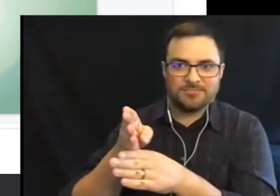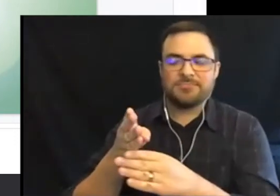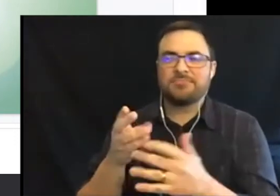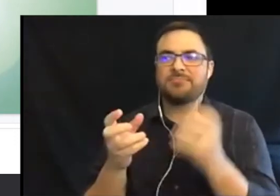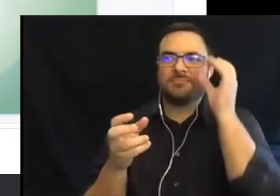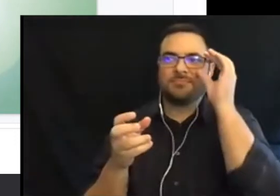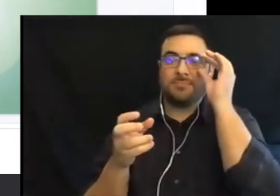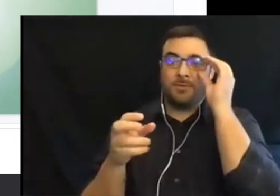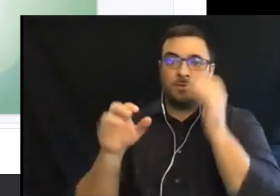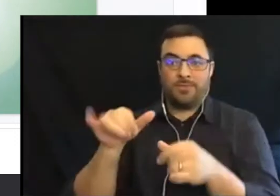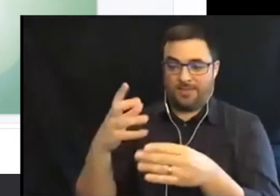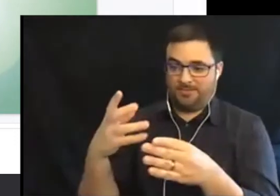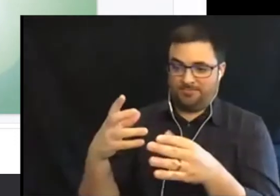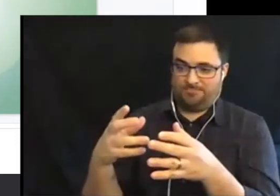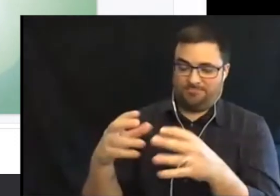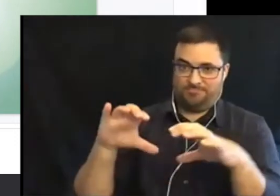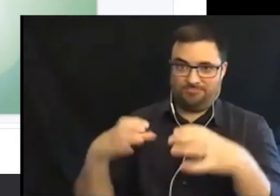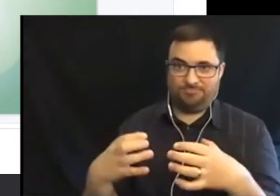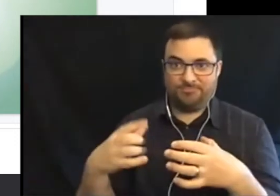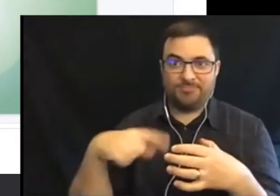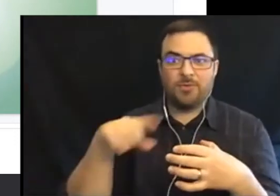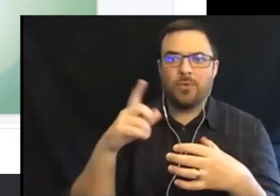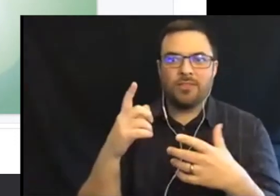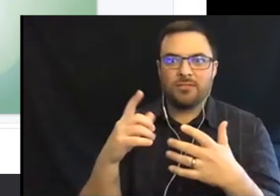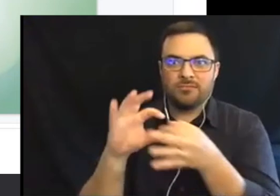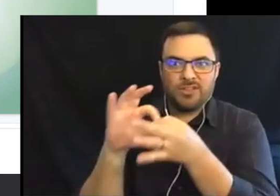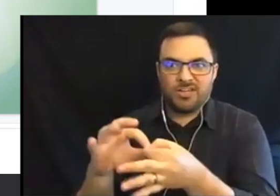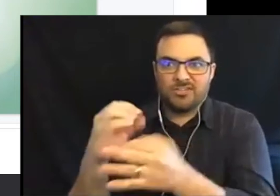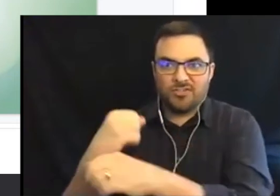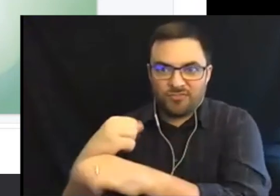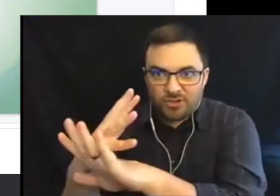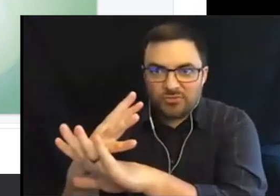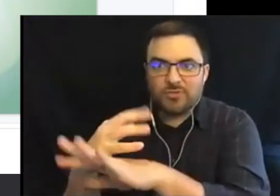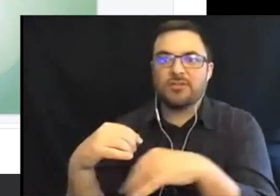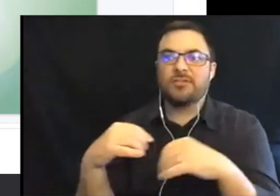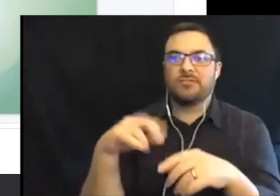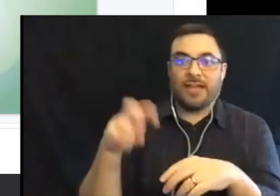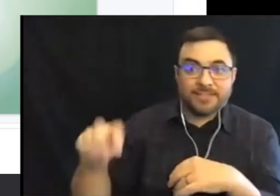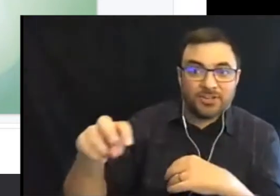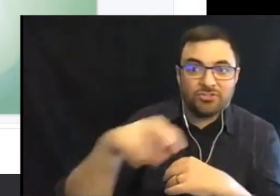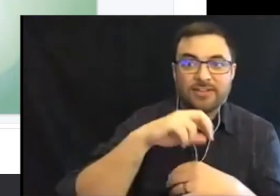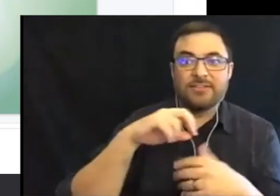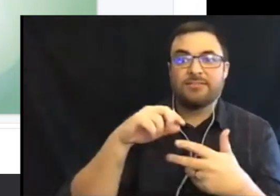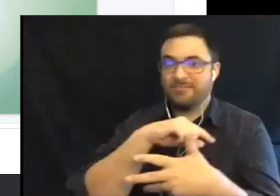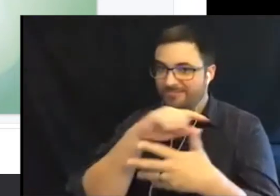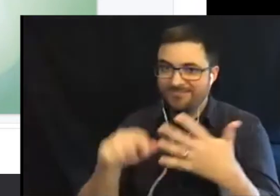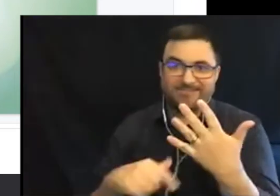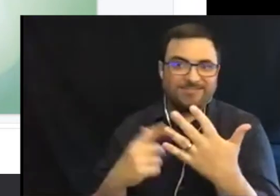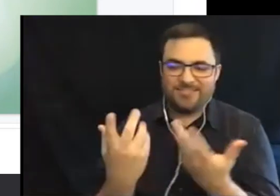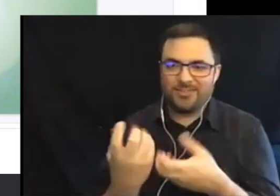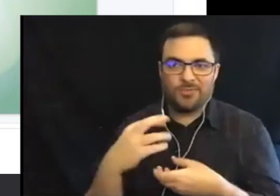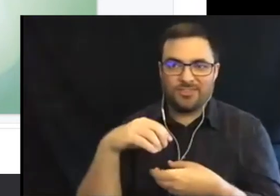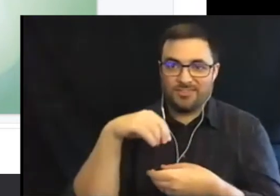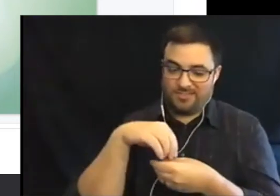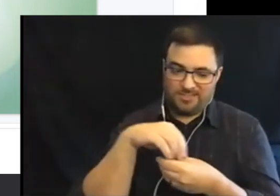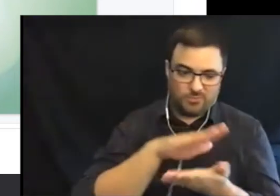talking about, especially in the world of virtual and in oftentimes the world of itinerant, even itinerant within a school